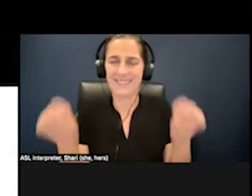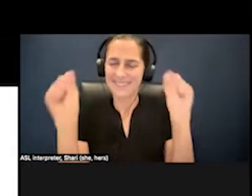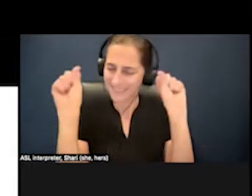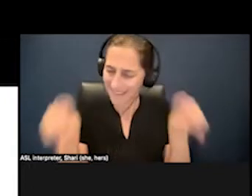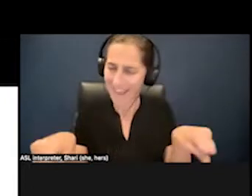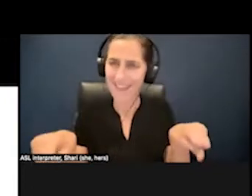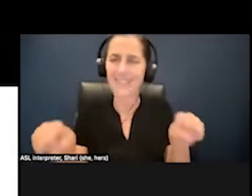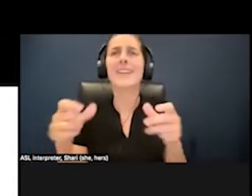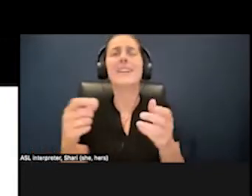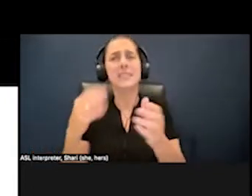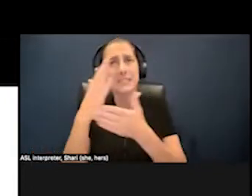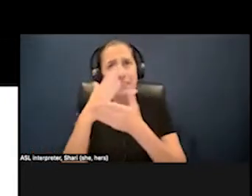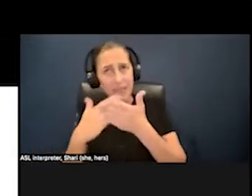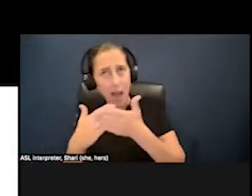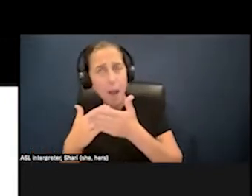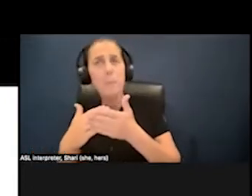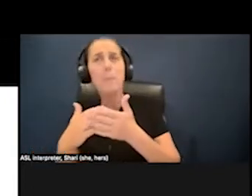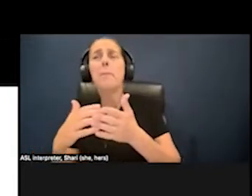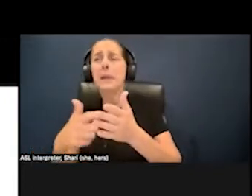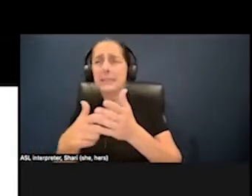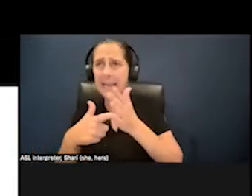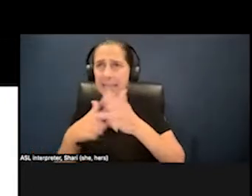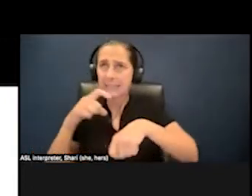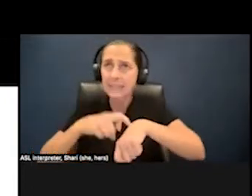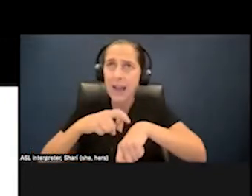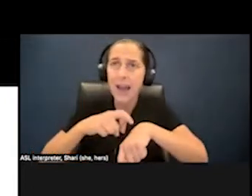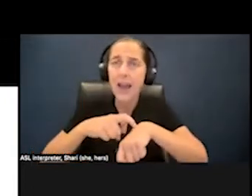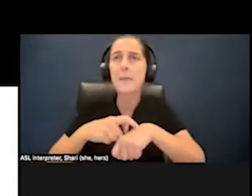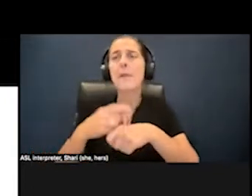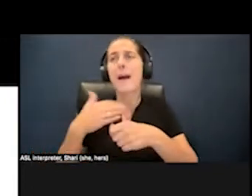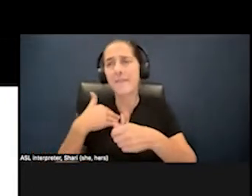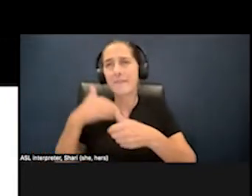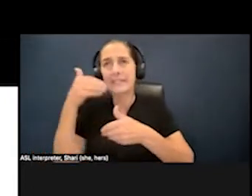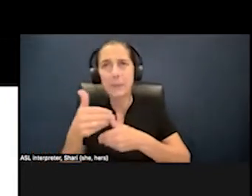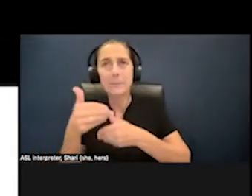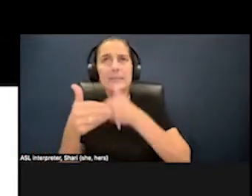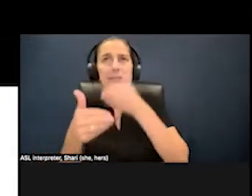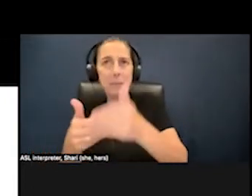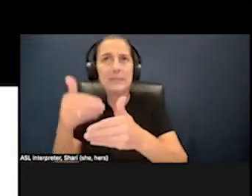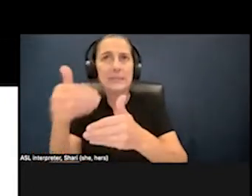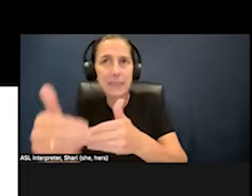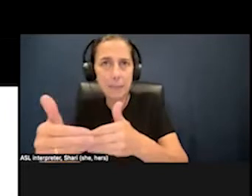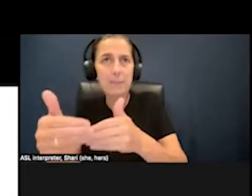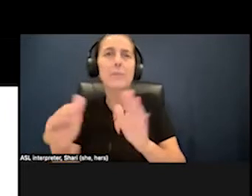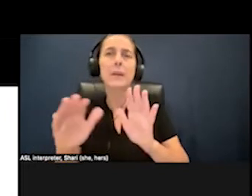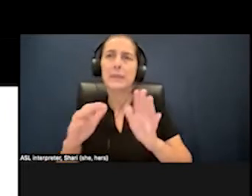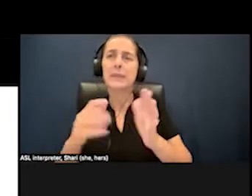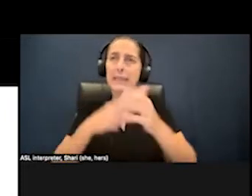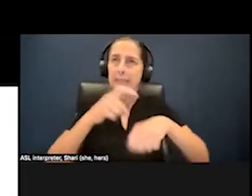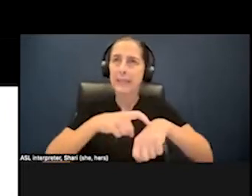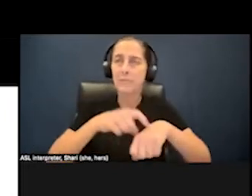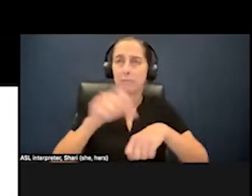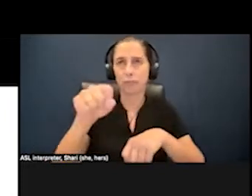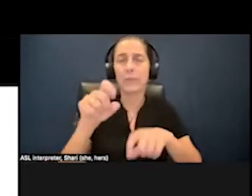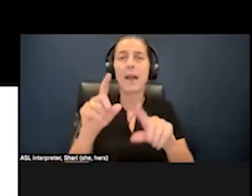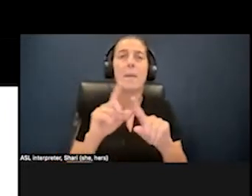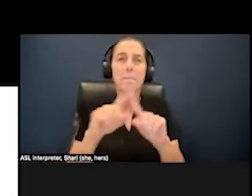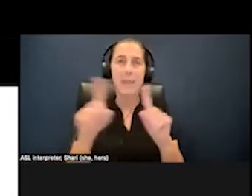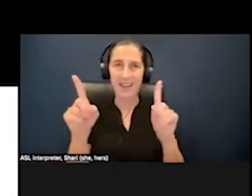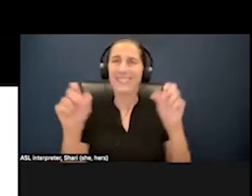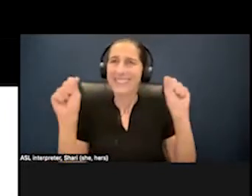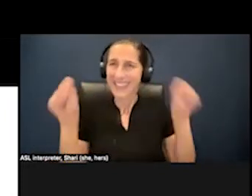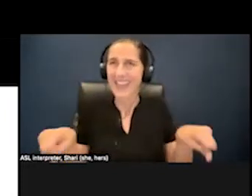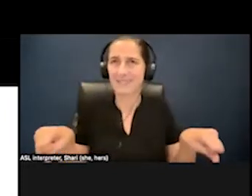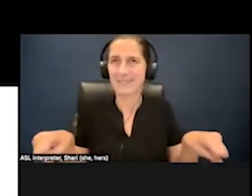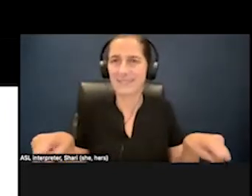of resources out there to get the care you want and the care you need. So far, I have not run into anybody where it has